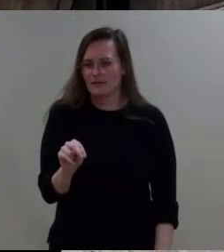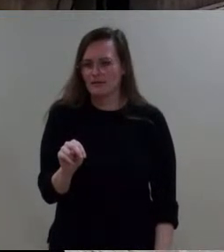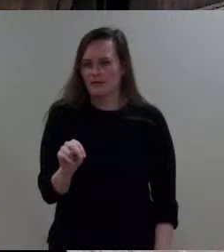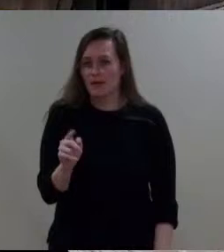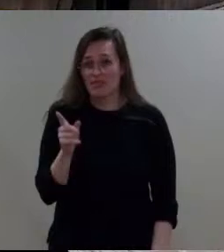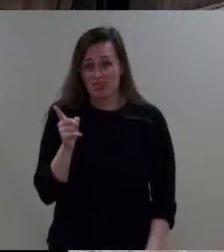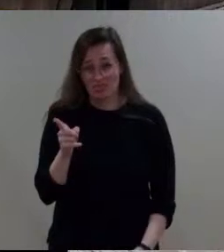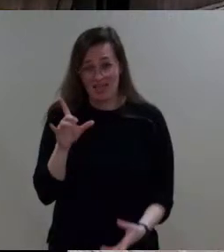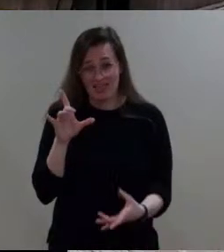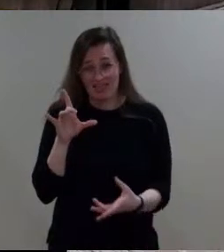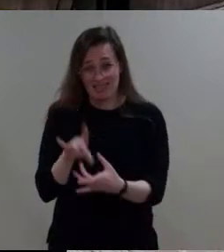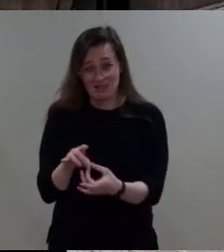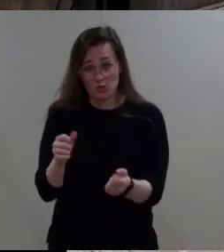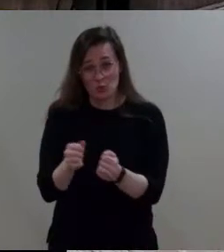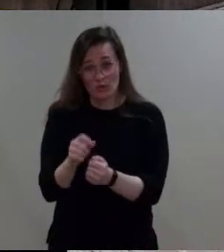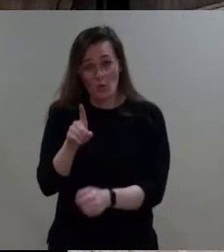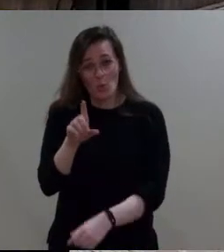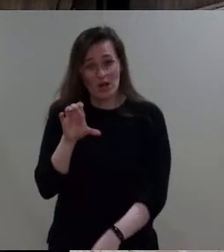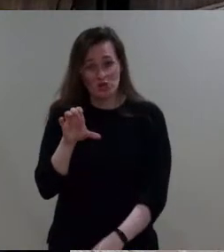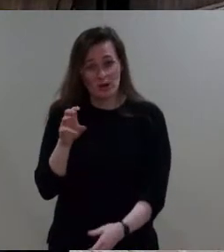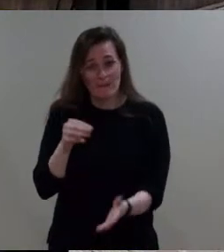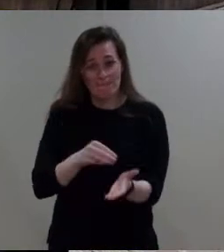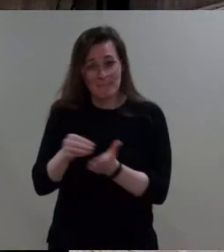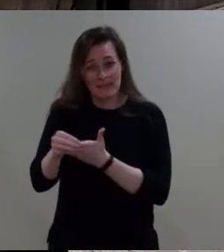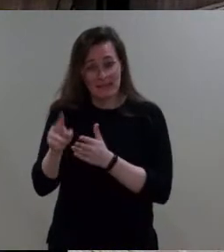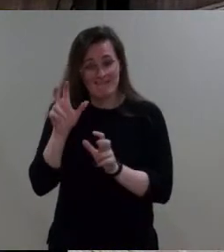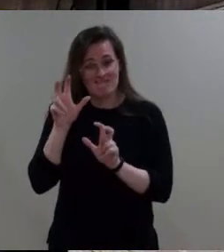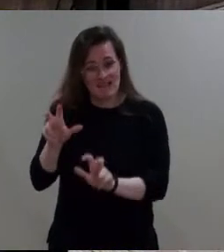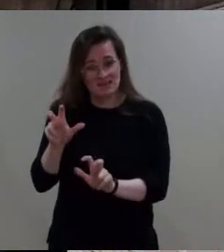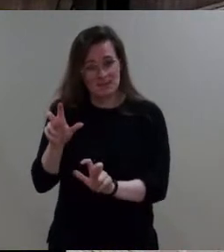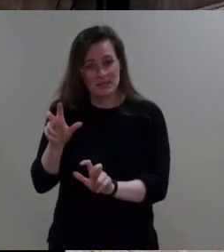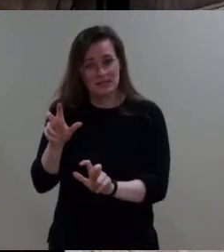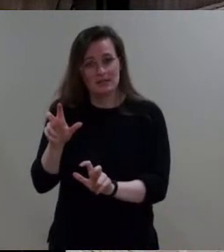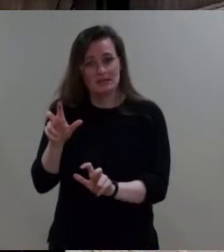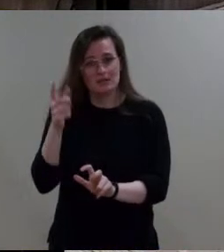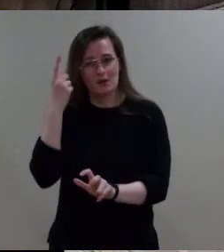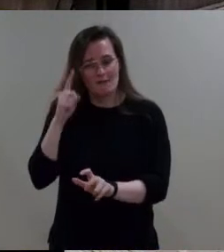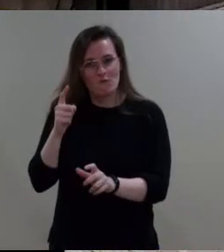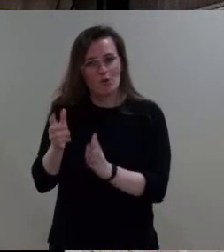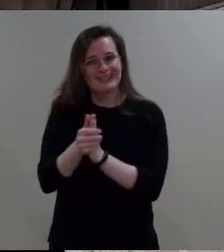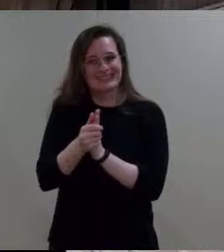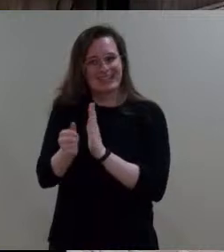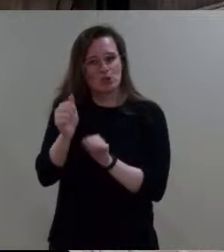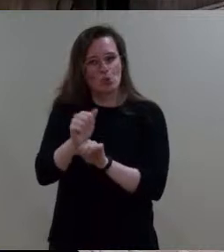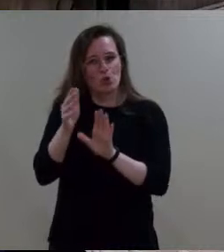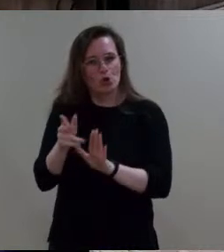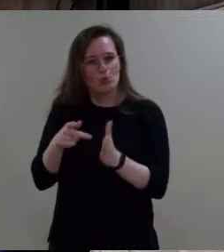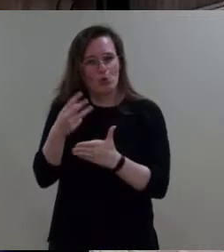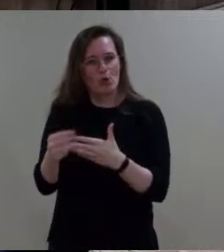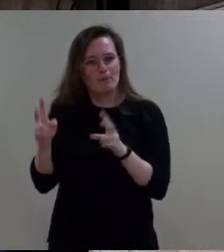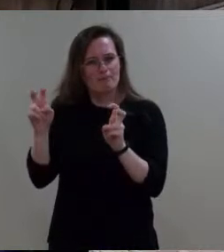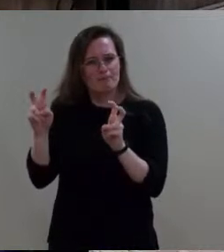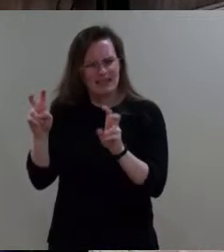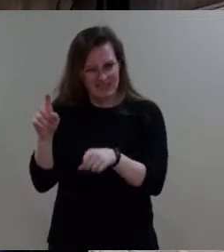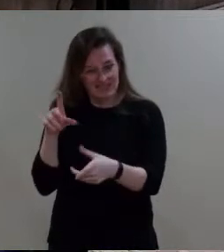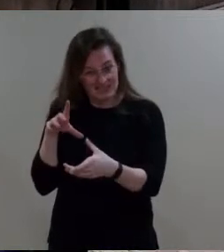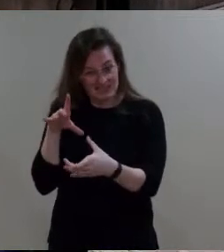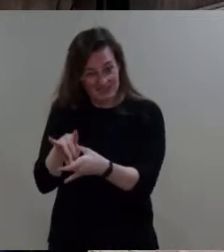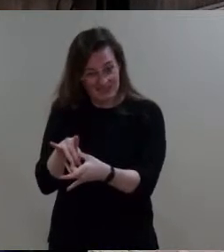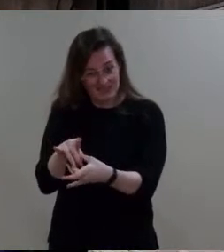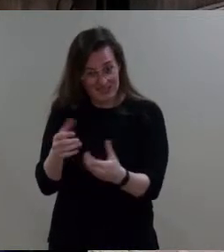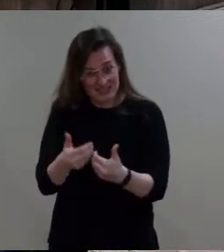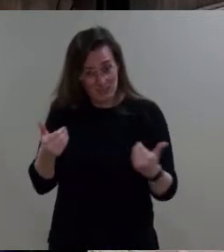100 million that the province is doing, the investment into skilled workers program? Or is that separate? This was something separate. This was just